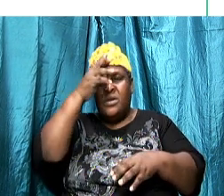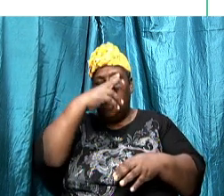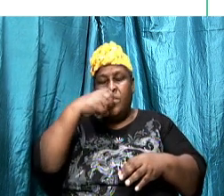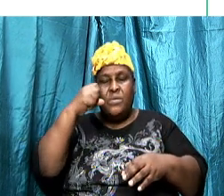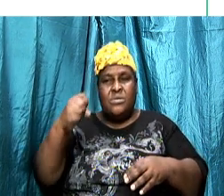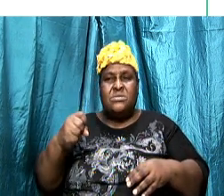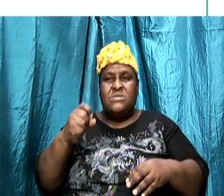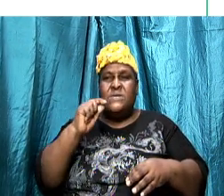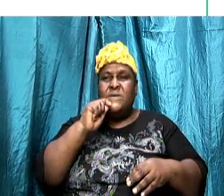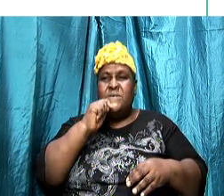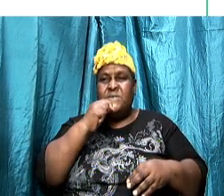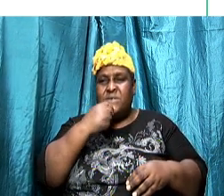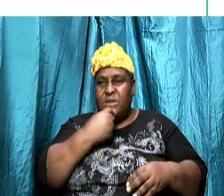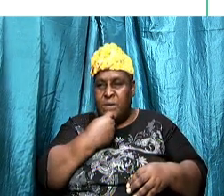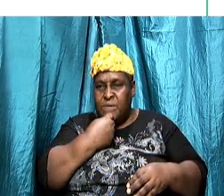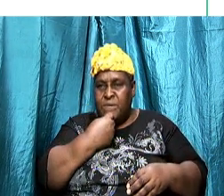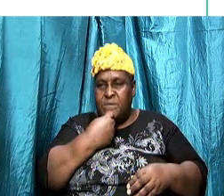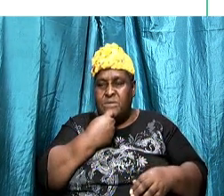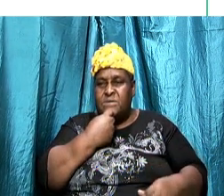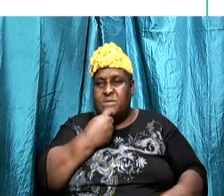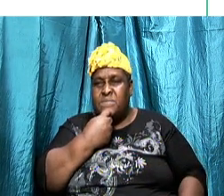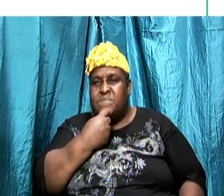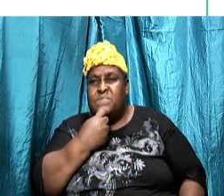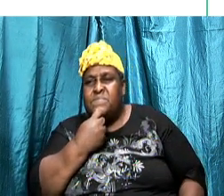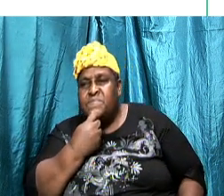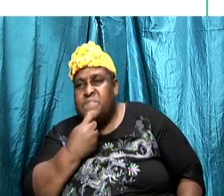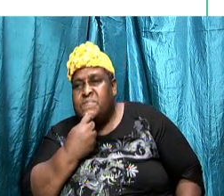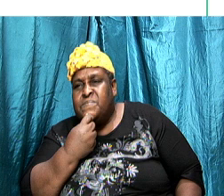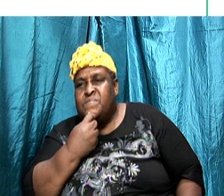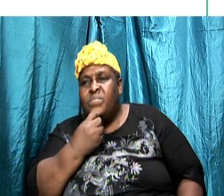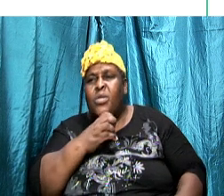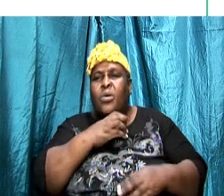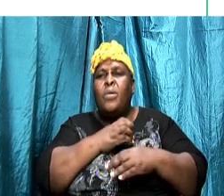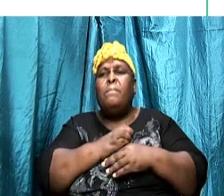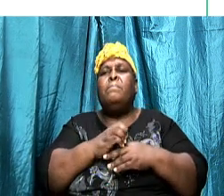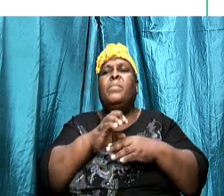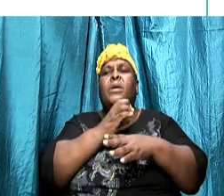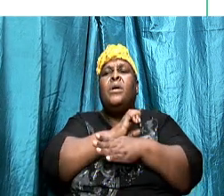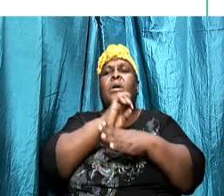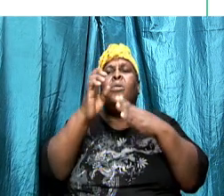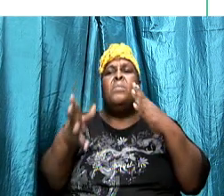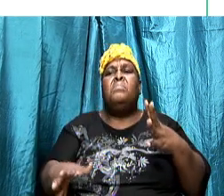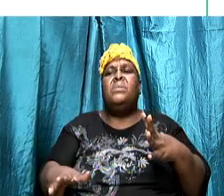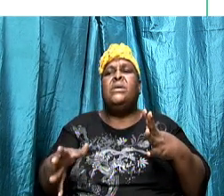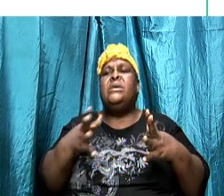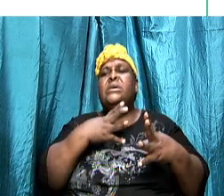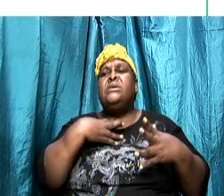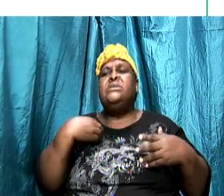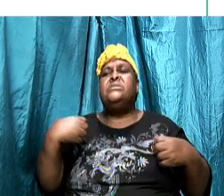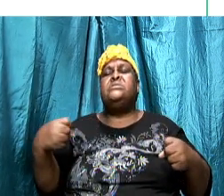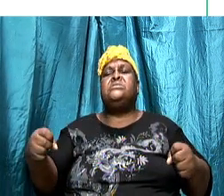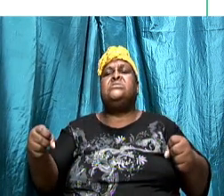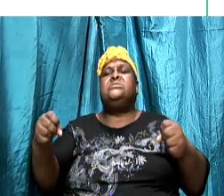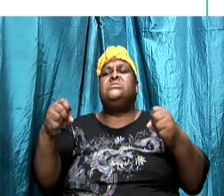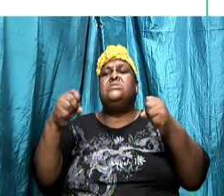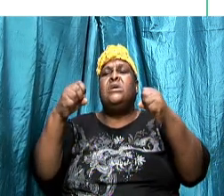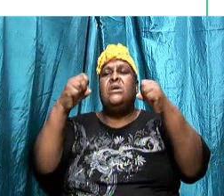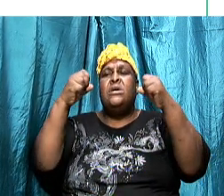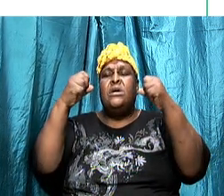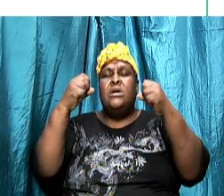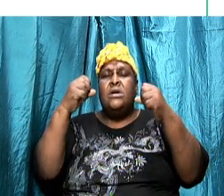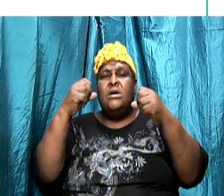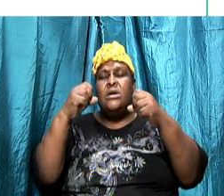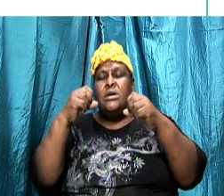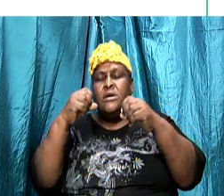doesn't really heal you, but what they do is promote or provide an environment that the natural healing within the body can